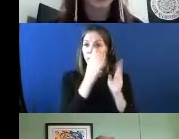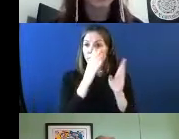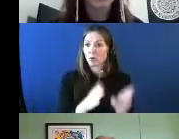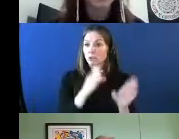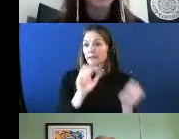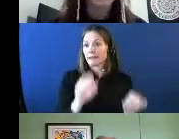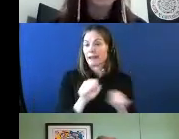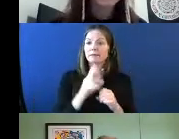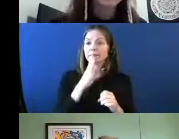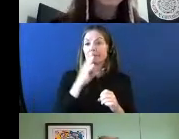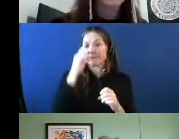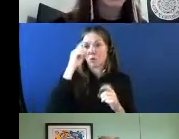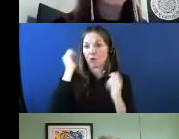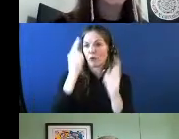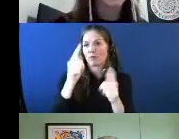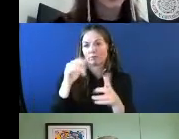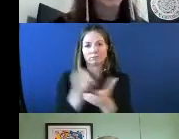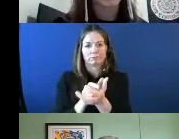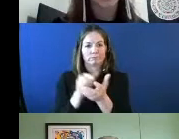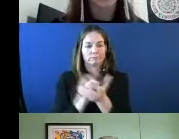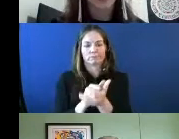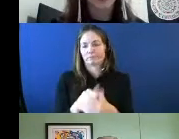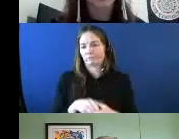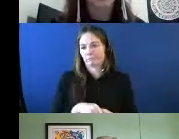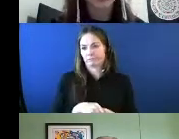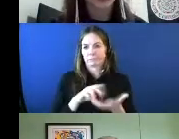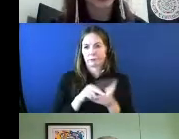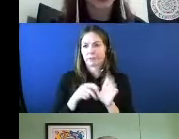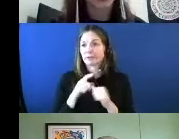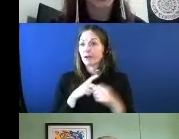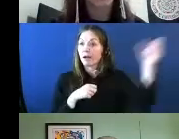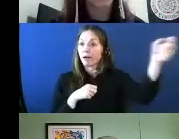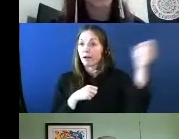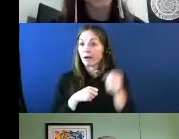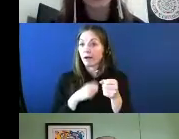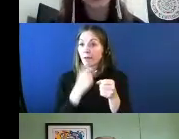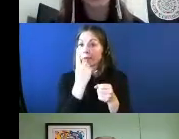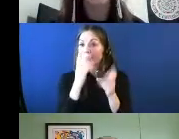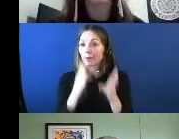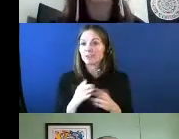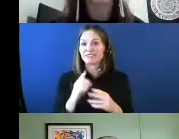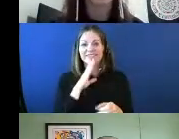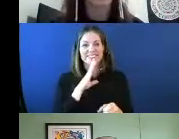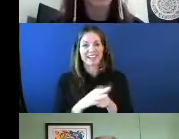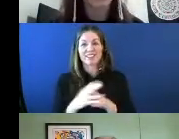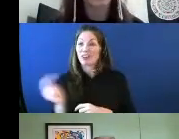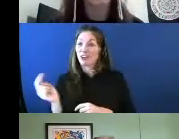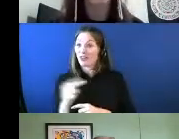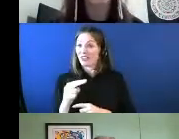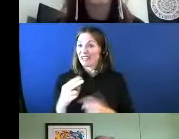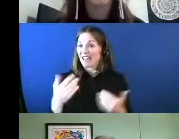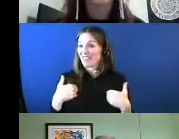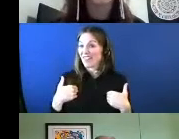consulting them. So we can't just hire our one Indigenous person onto our advisory committees or onto our